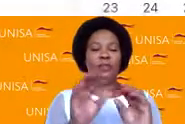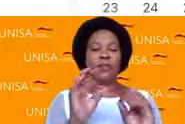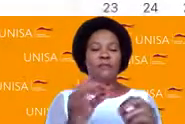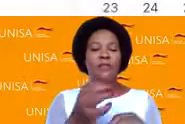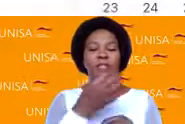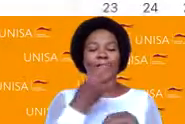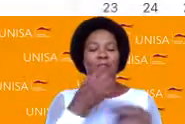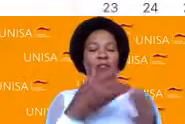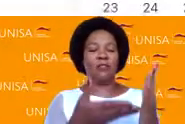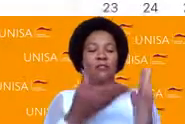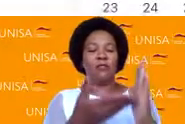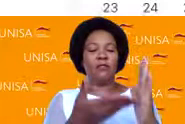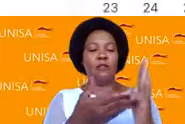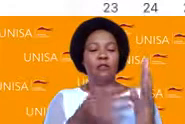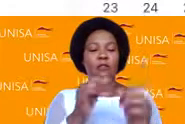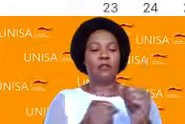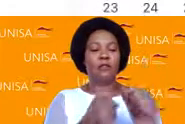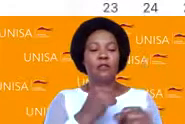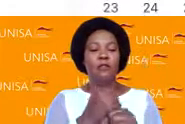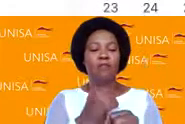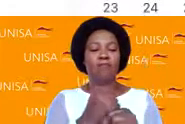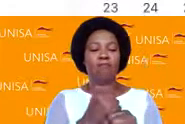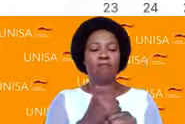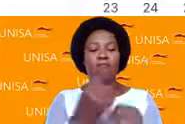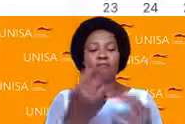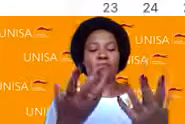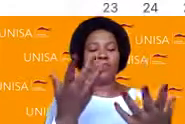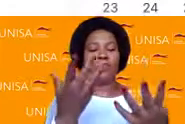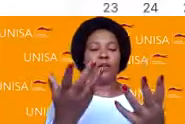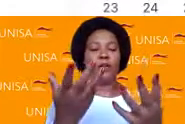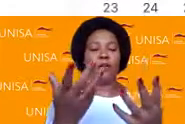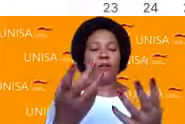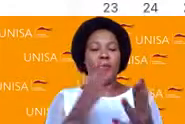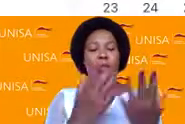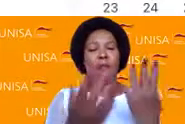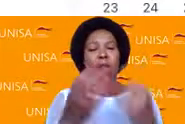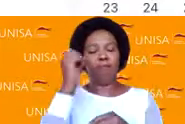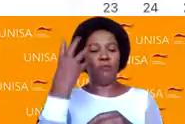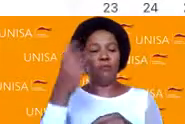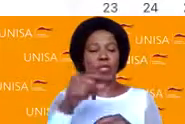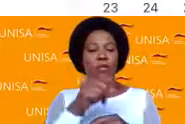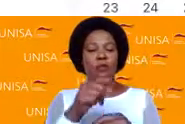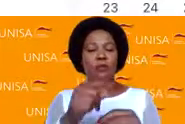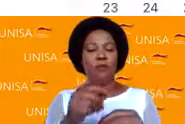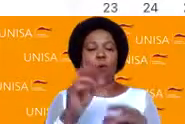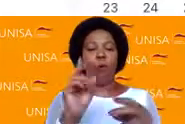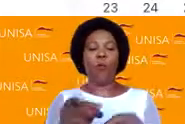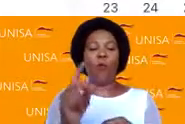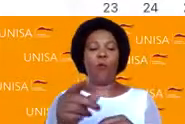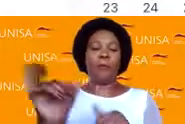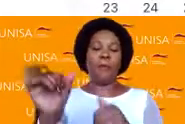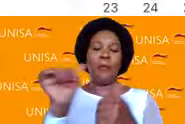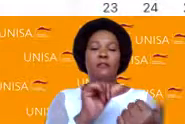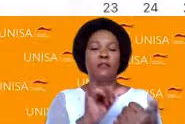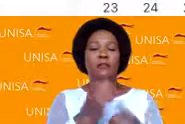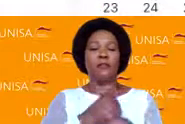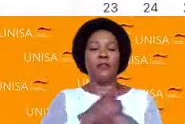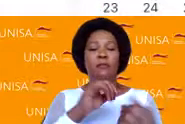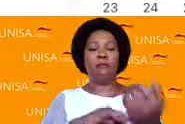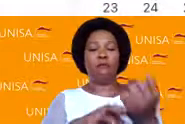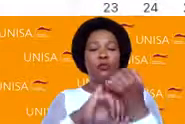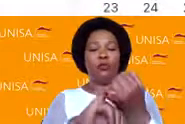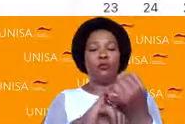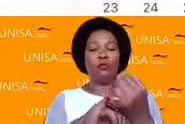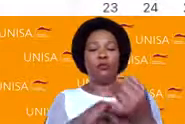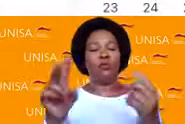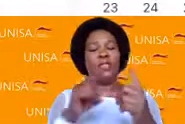is already passed, and you might think you forgot it, always go to your myModules, the module site, just